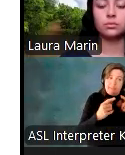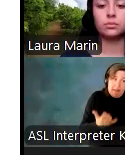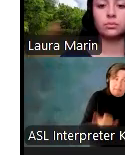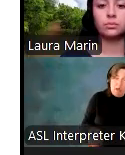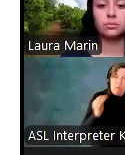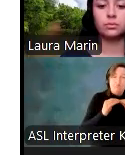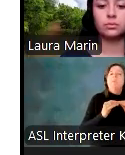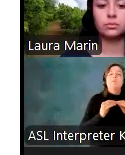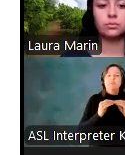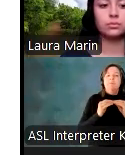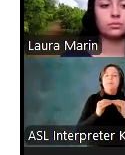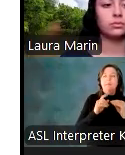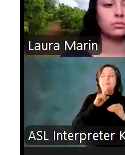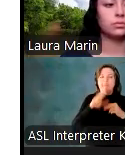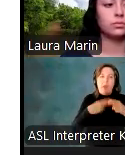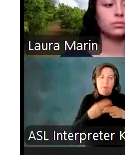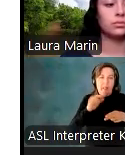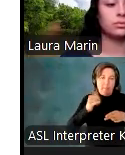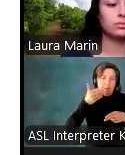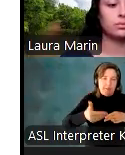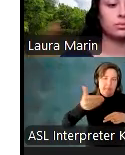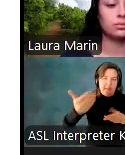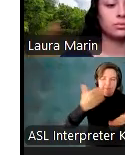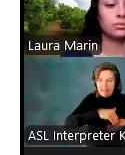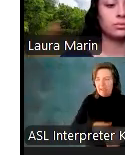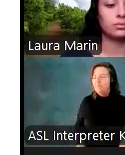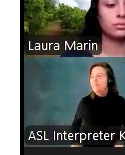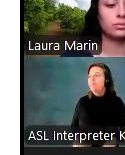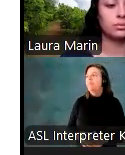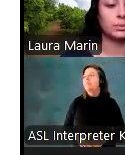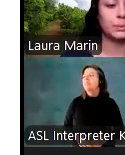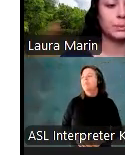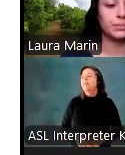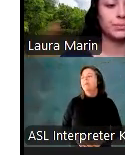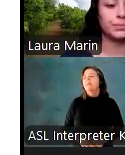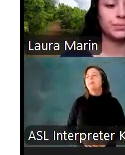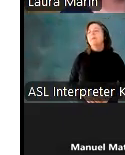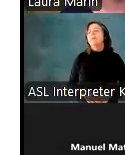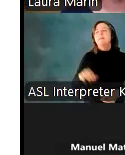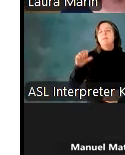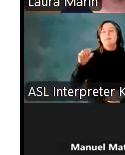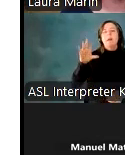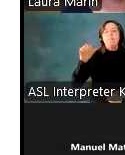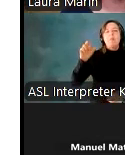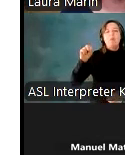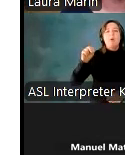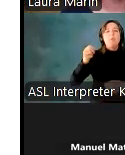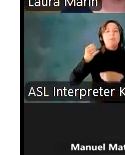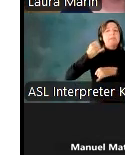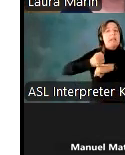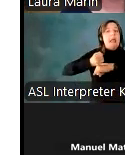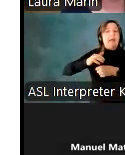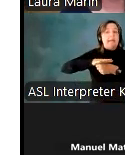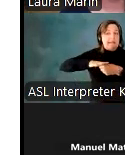and I'll mention that again. But the the scan sites were managed